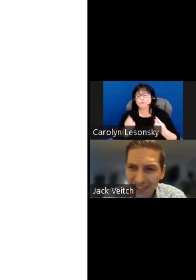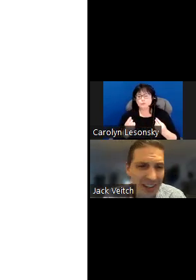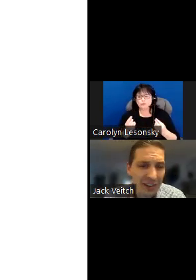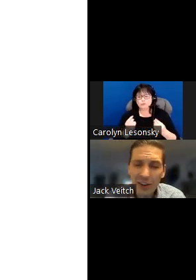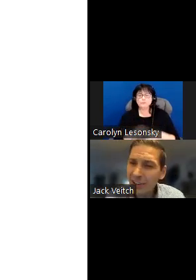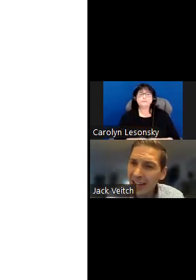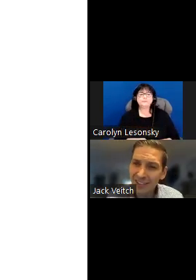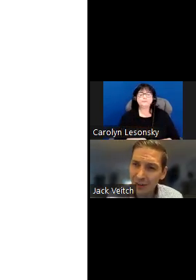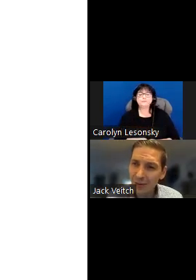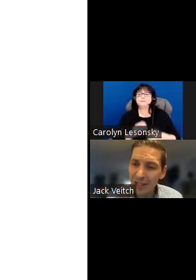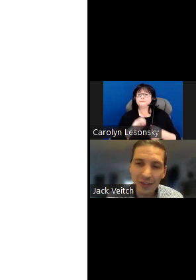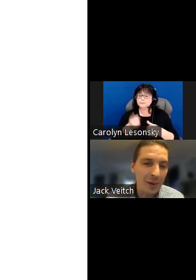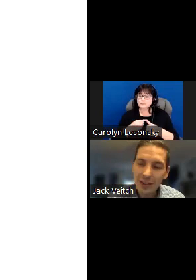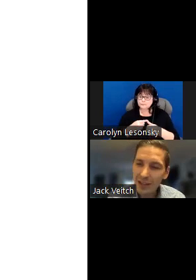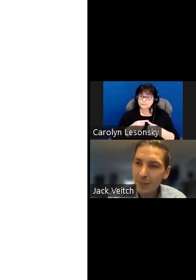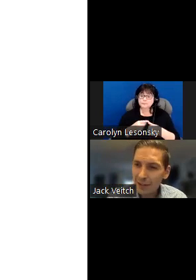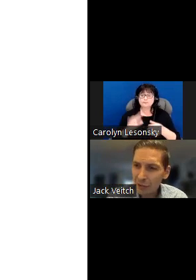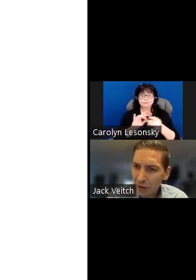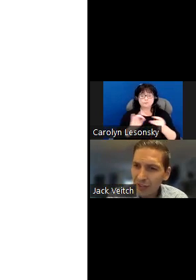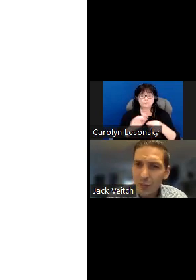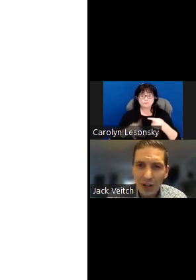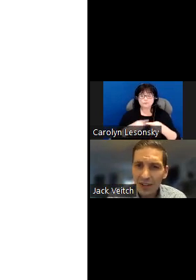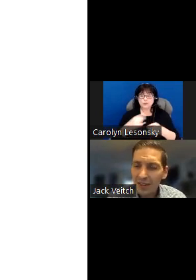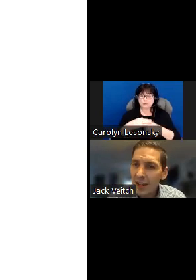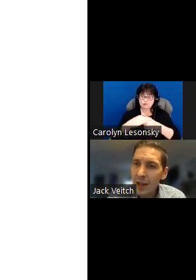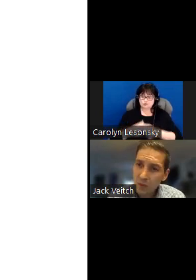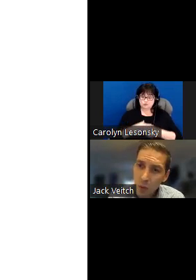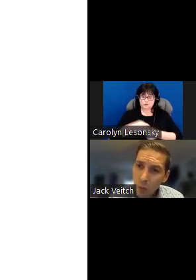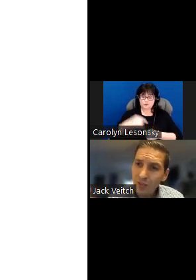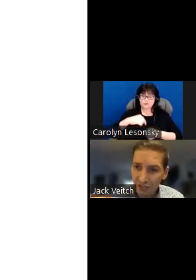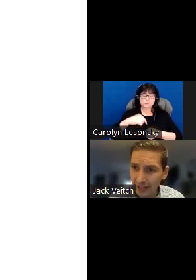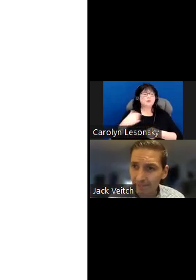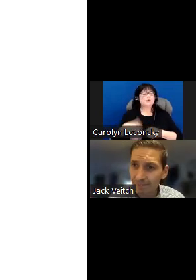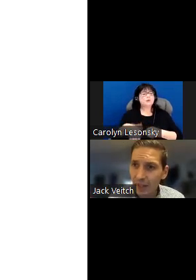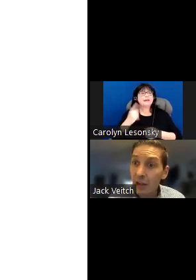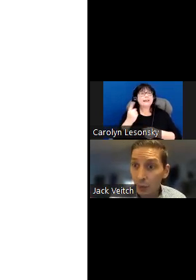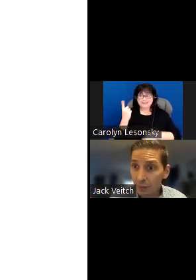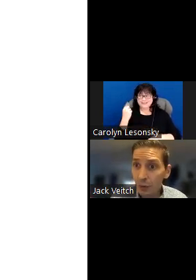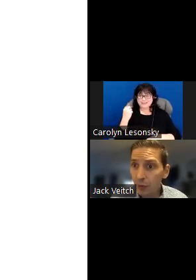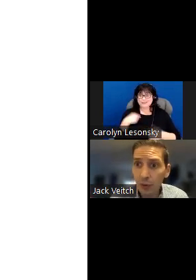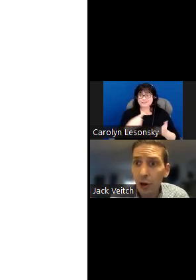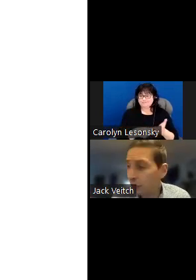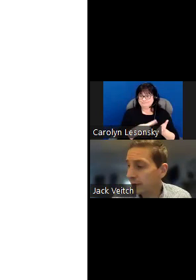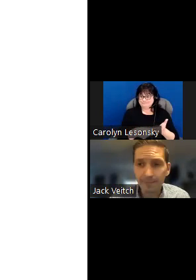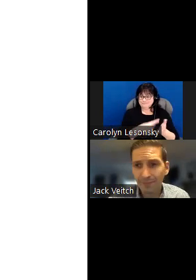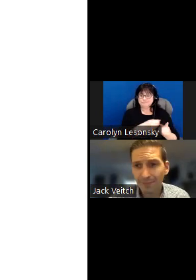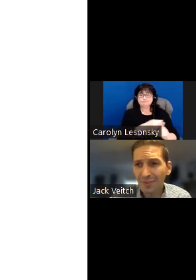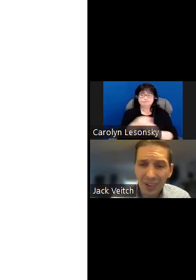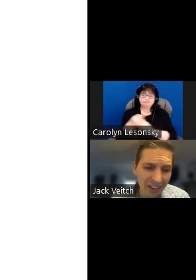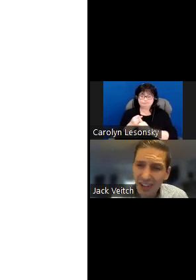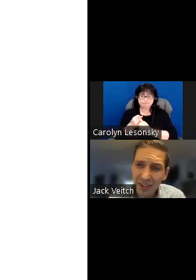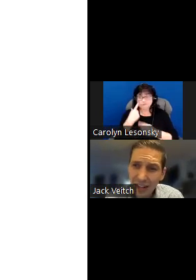about stress, and I talked last year, I believe, about the impact of stress and what it is. What we've seen as we've moved through